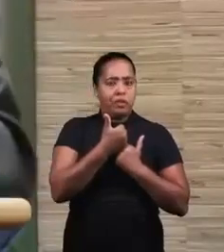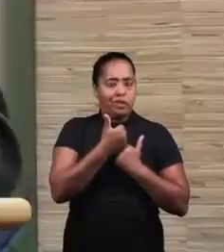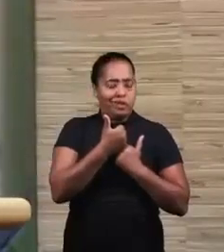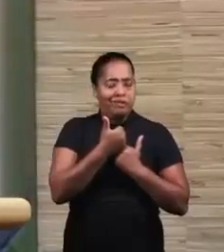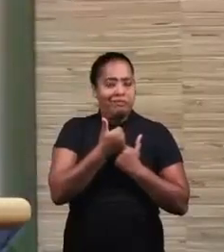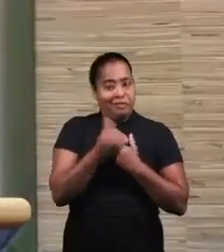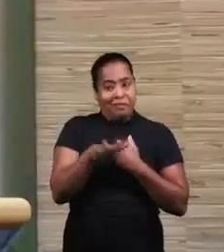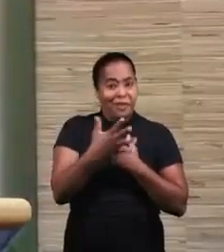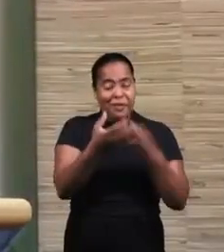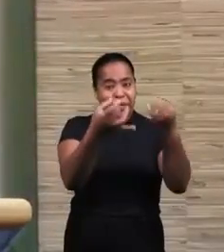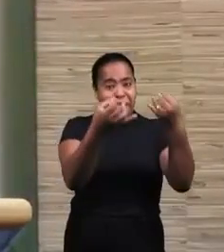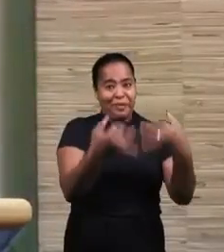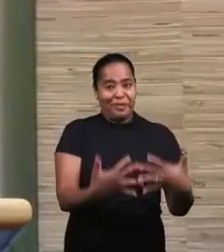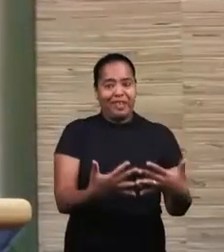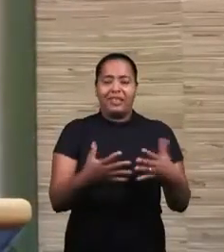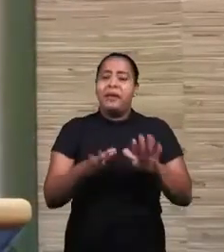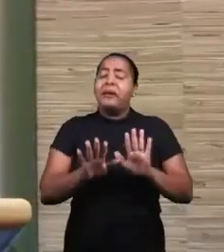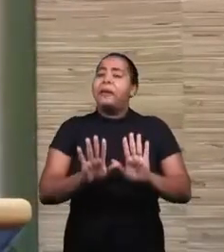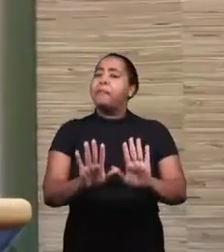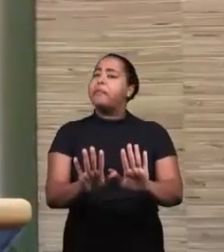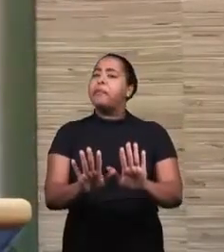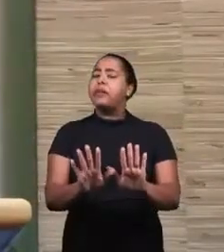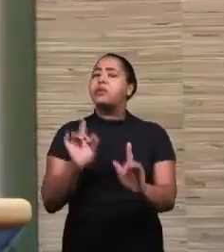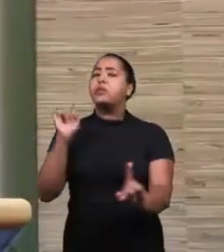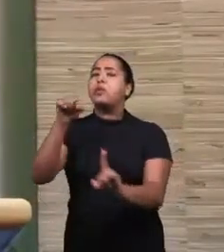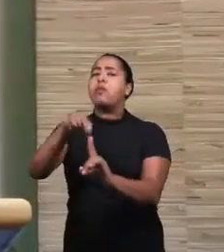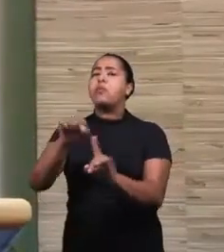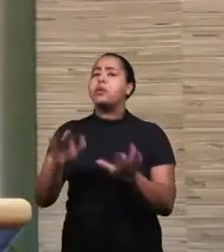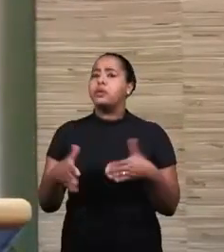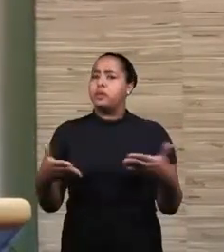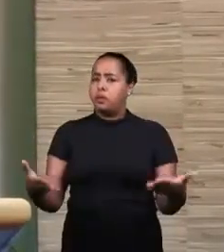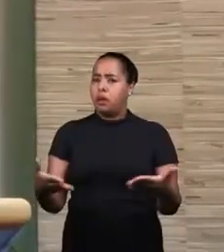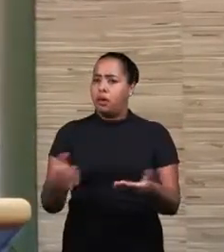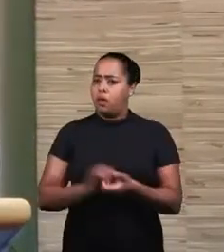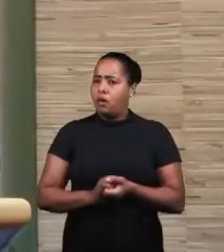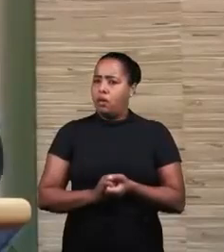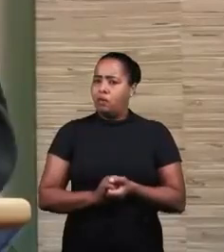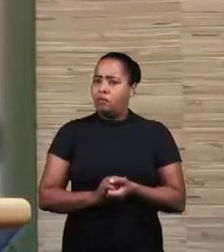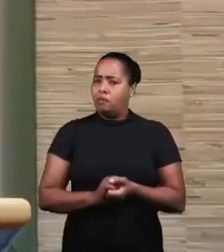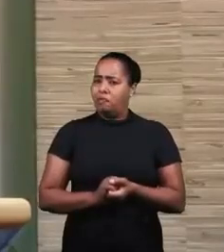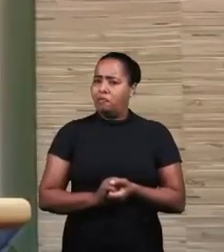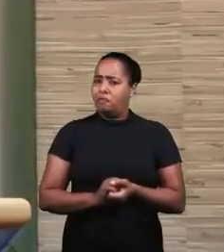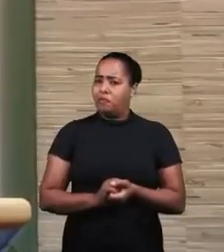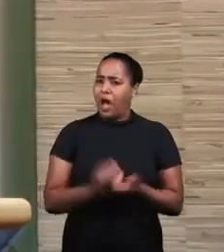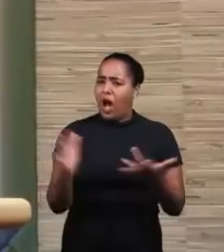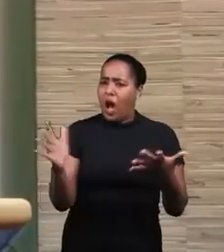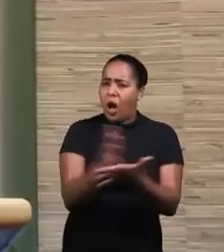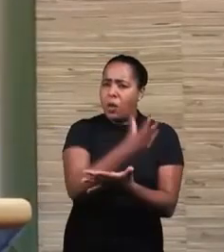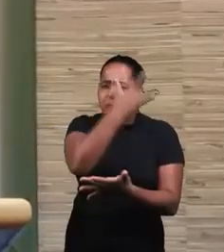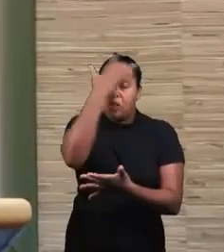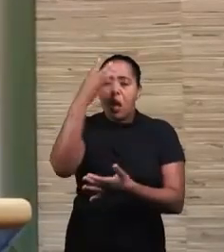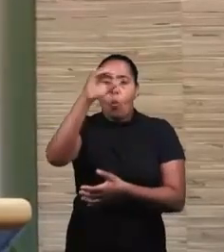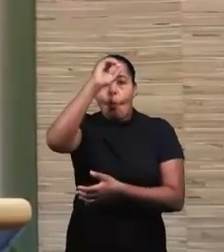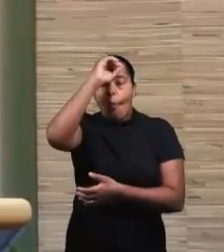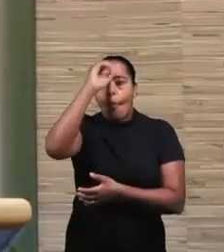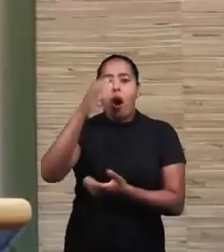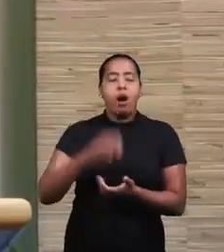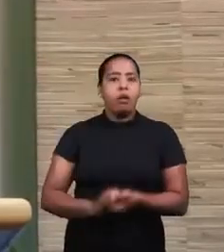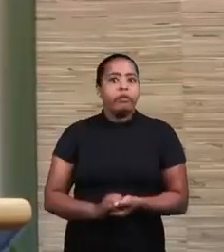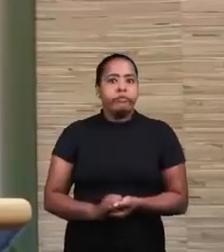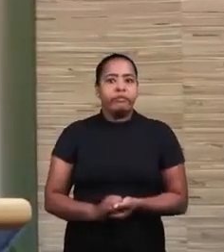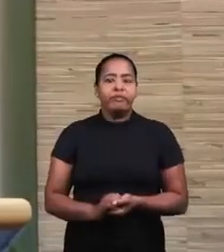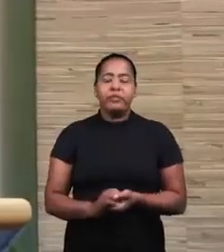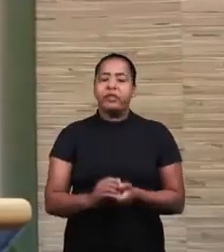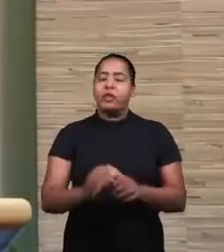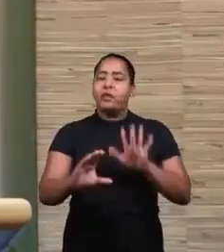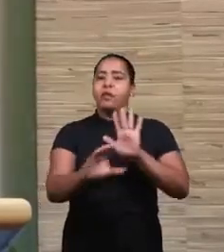So this is more or less explained. Where do I want to go? Where the brethren have not arrived yet. So let's come to